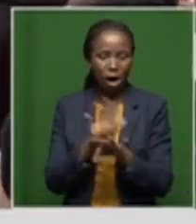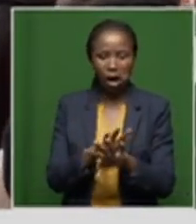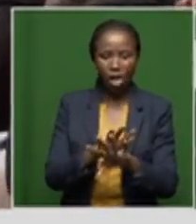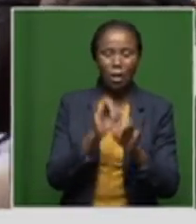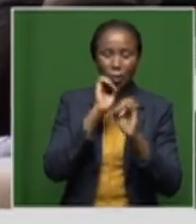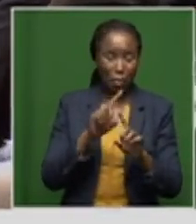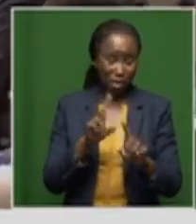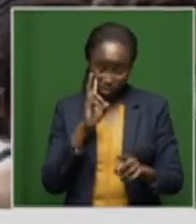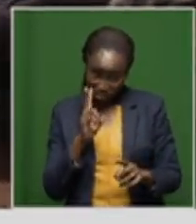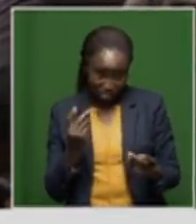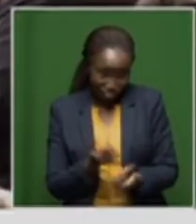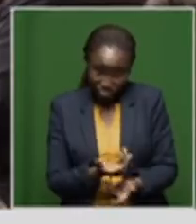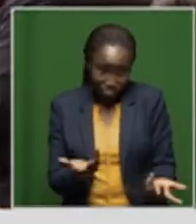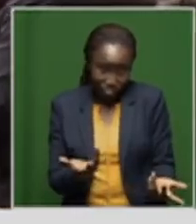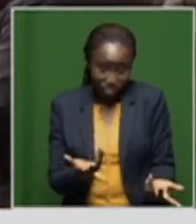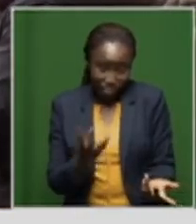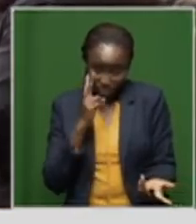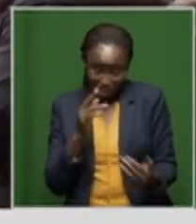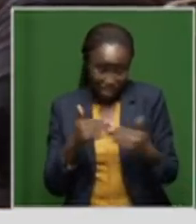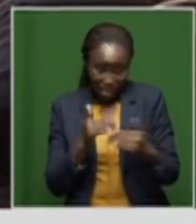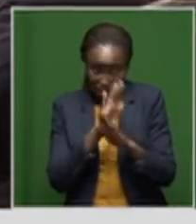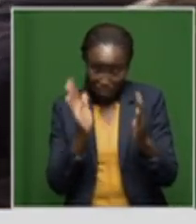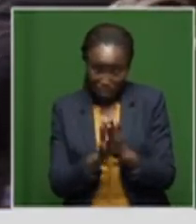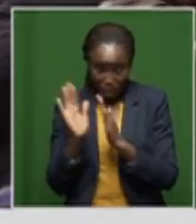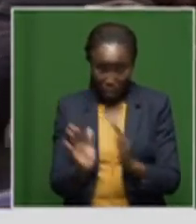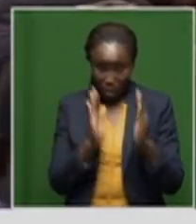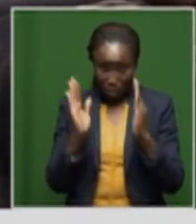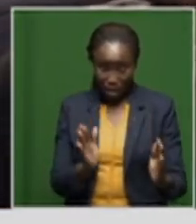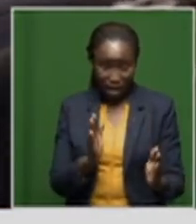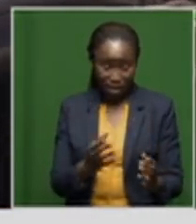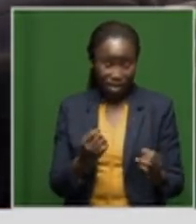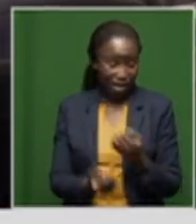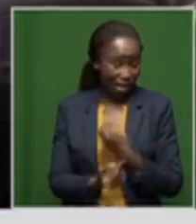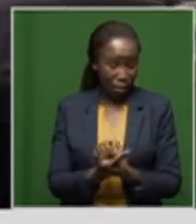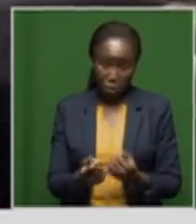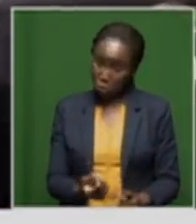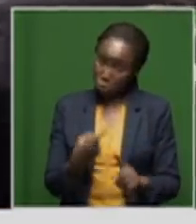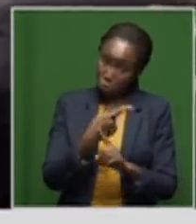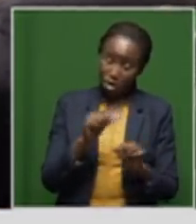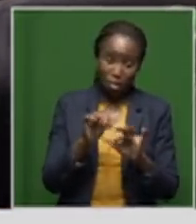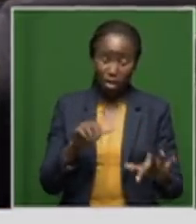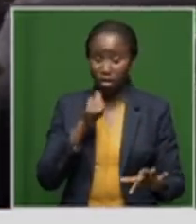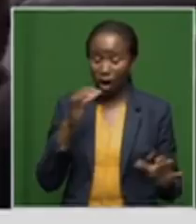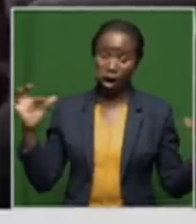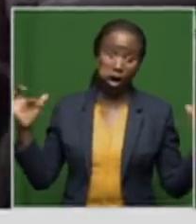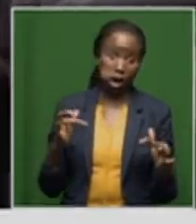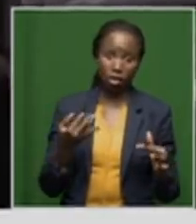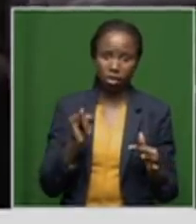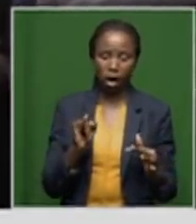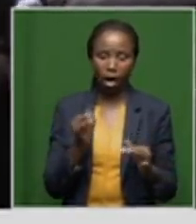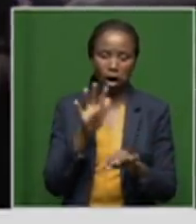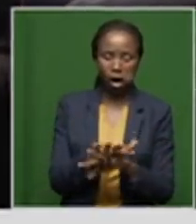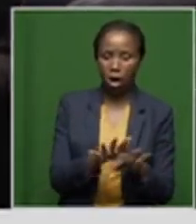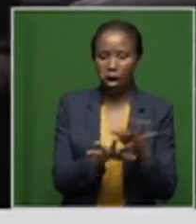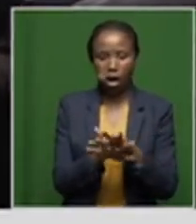unfortunately, it seems, despite whatever efforts and plans they might have put in place, the crowds are still gathered and are